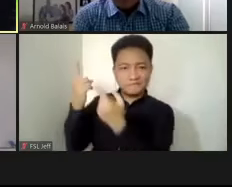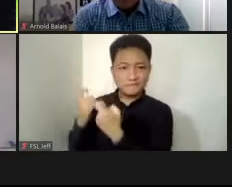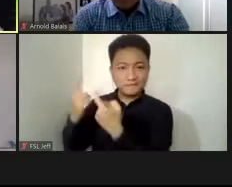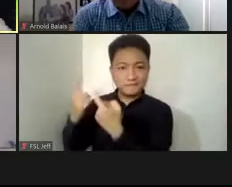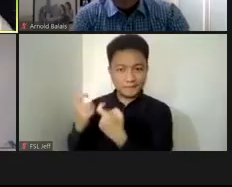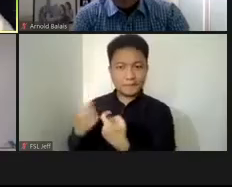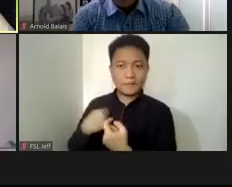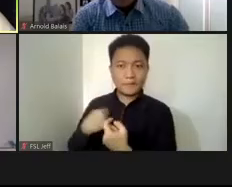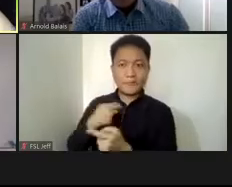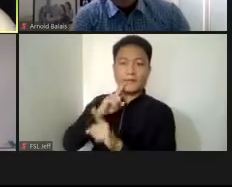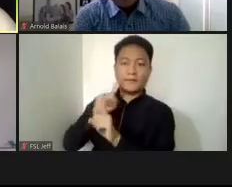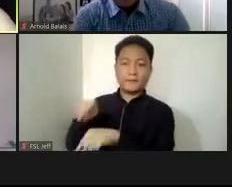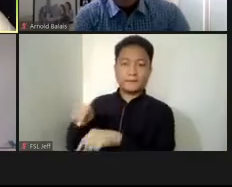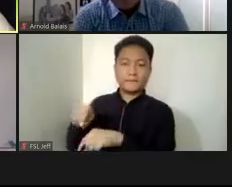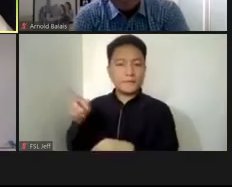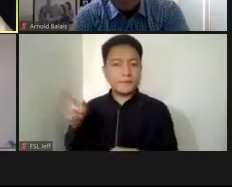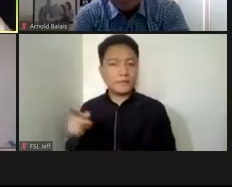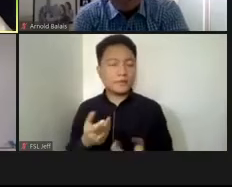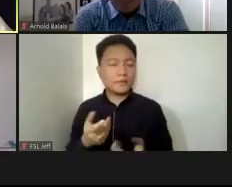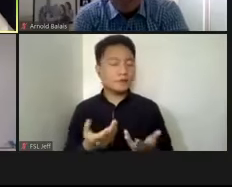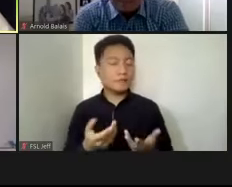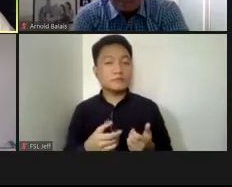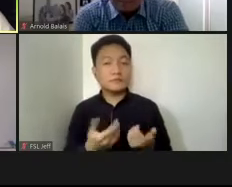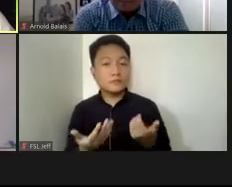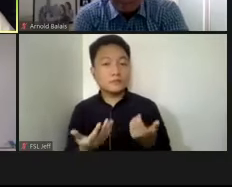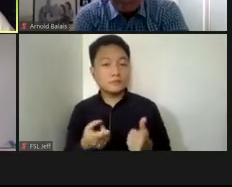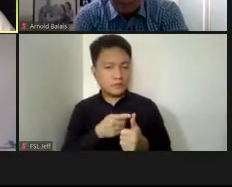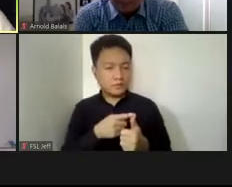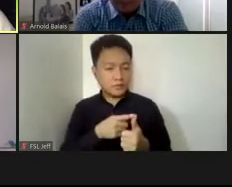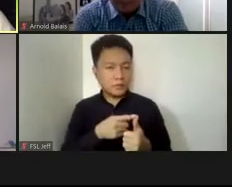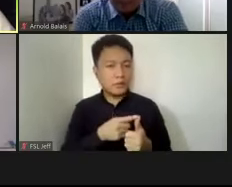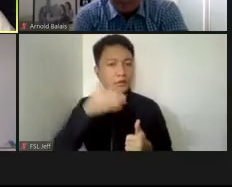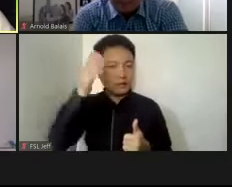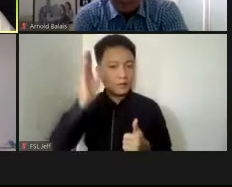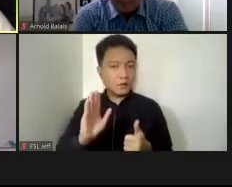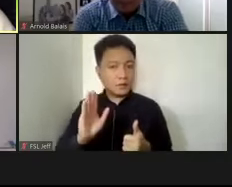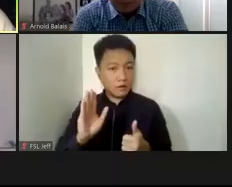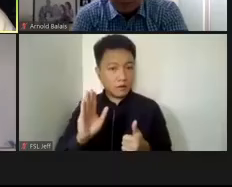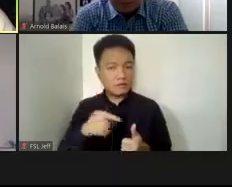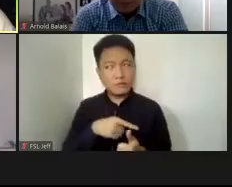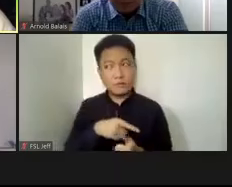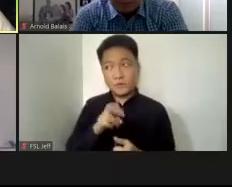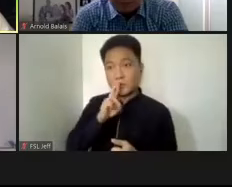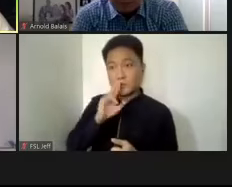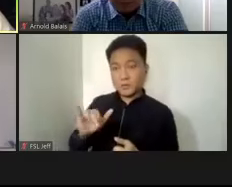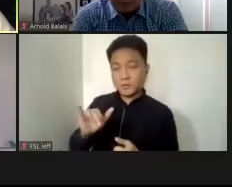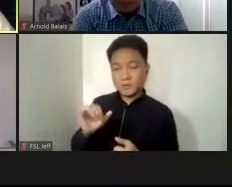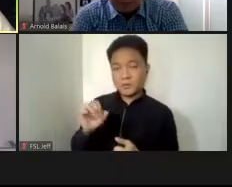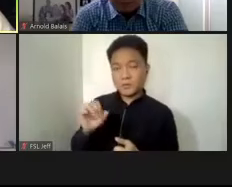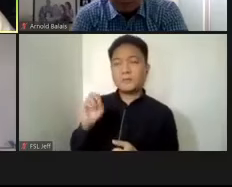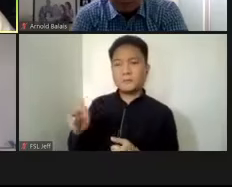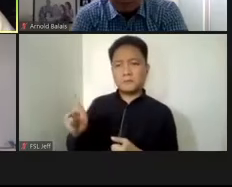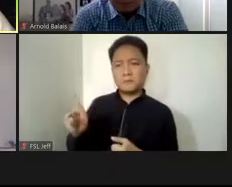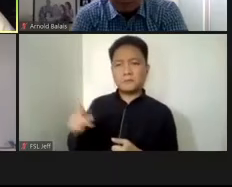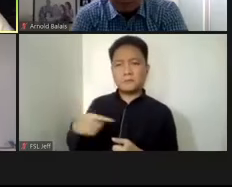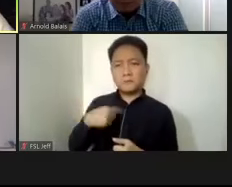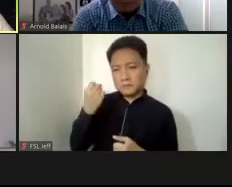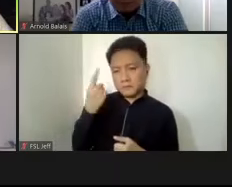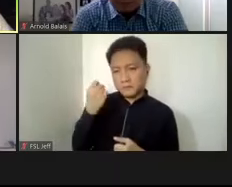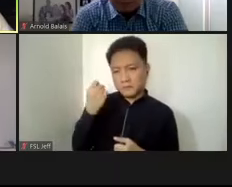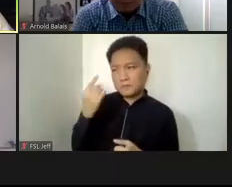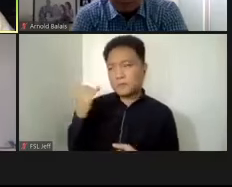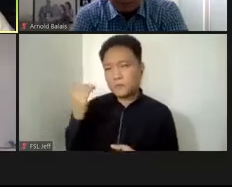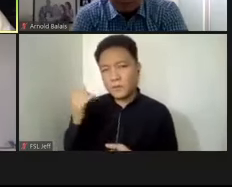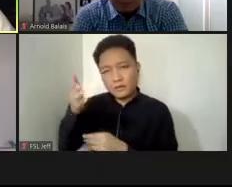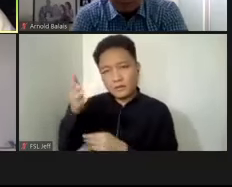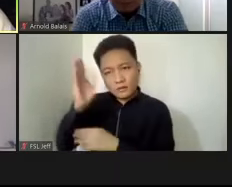Okay. I understand, but why? And he said, because God loves us all equally. So, you know, he only wants the